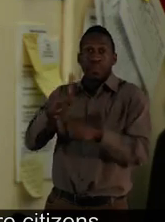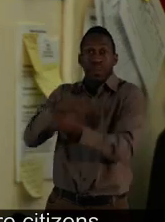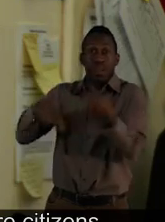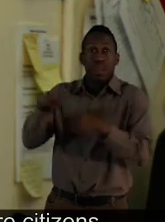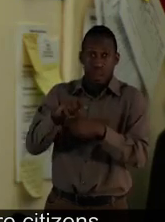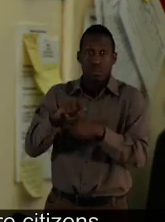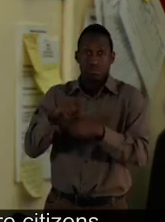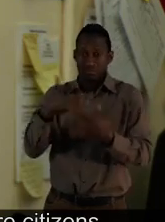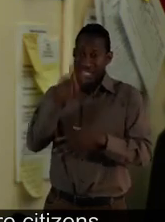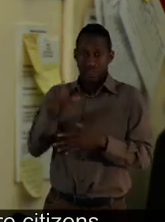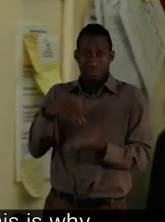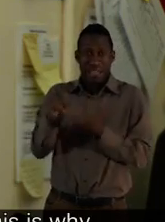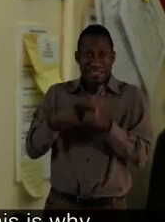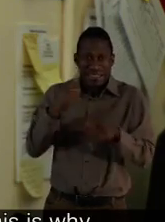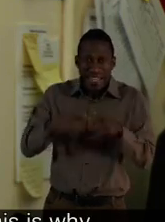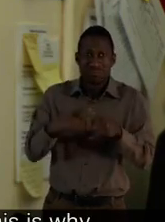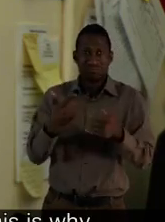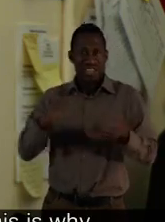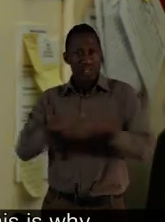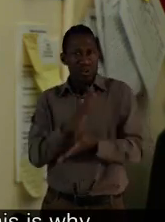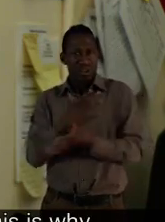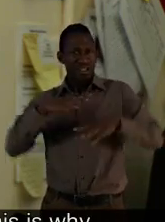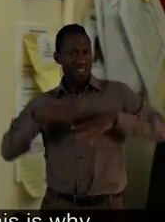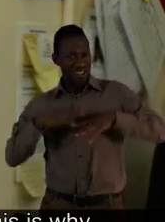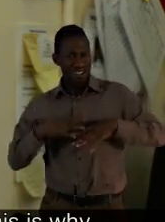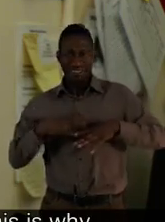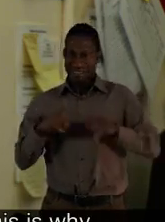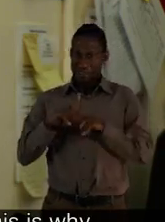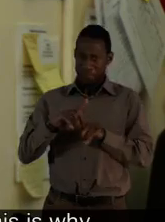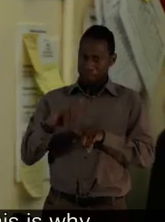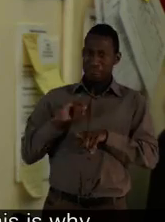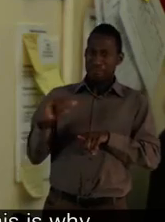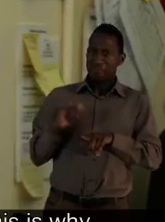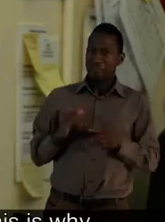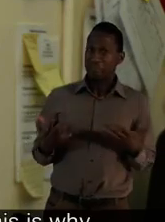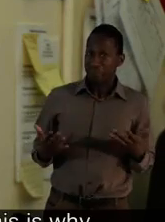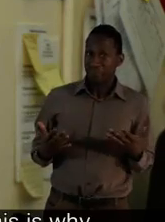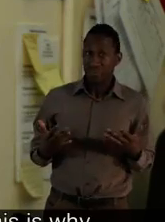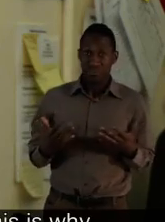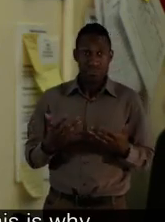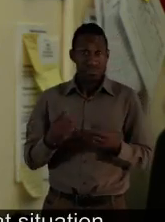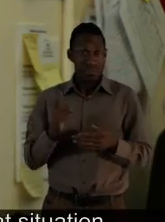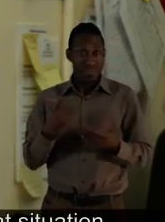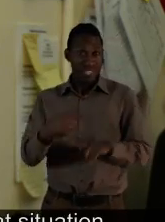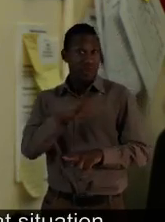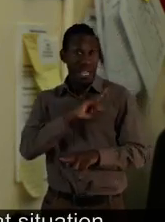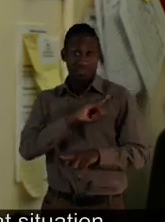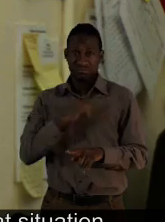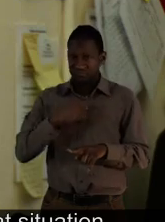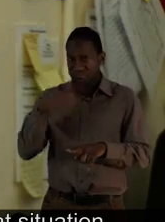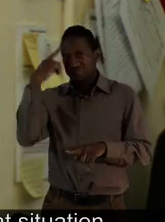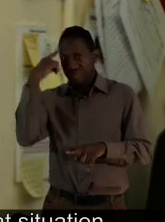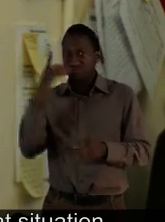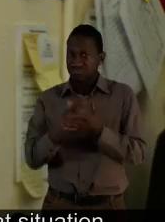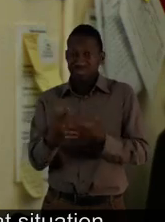taxes, who should enjoy everything else everybody has to enjoy. So this is why we think that it is very, very important that we